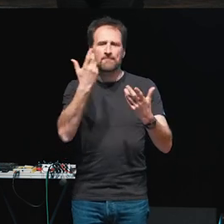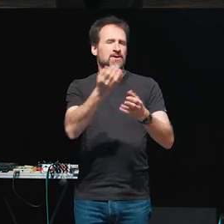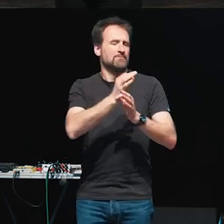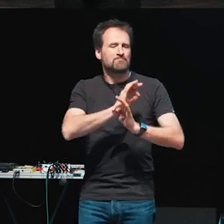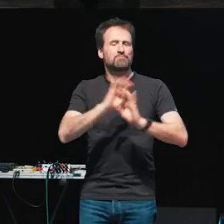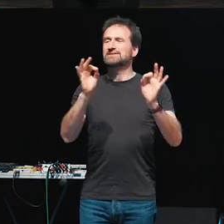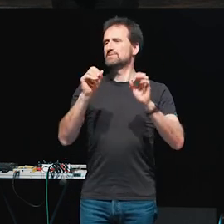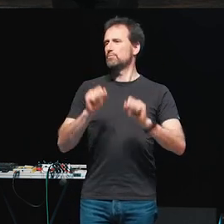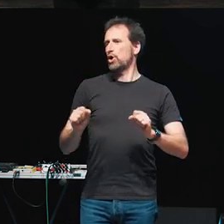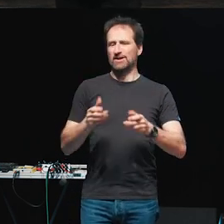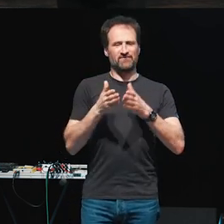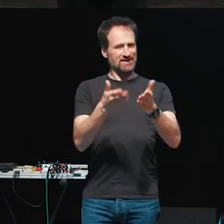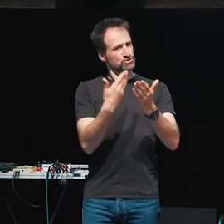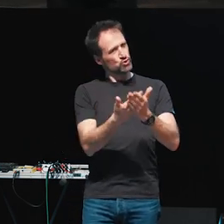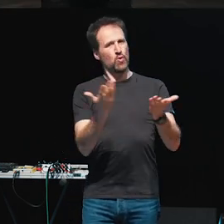route to go or not.